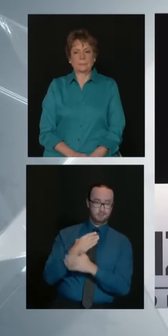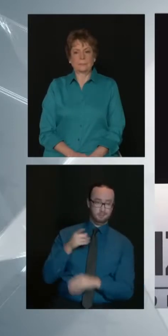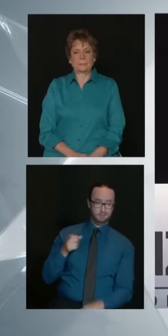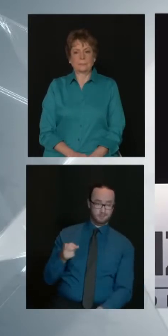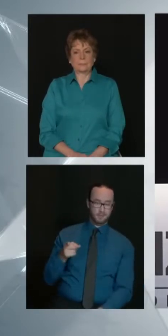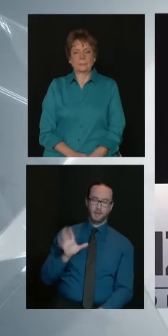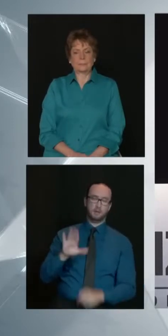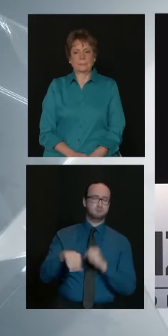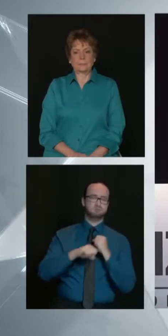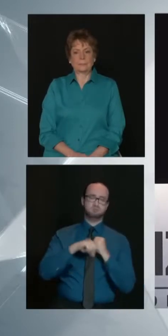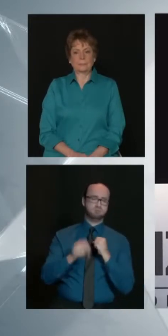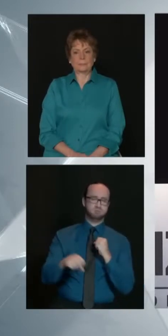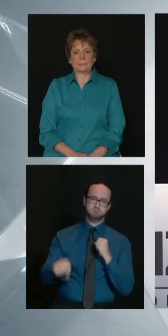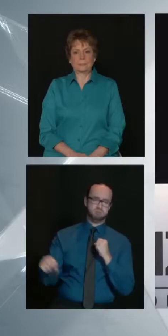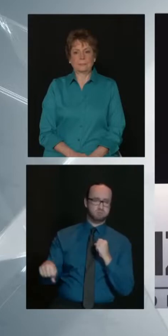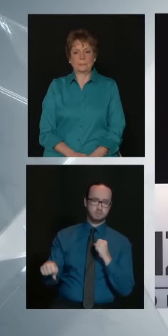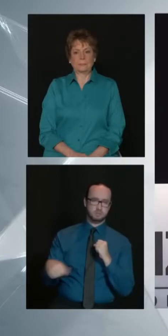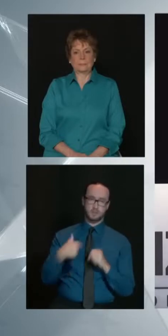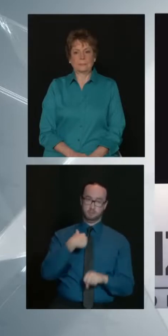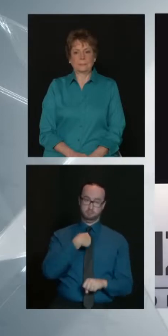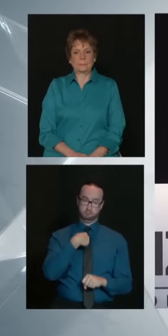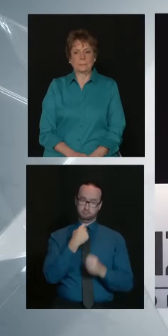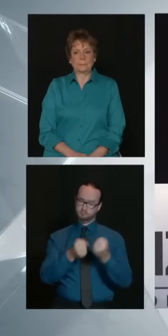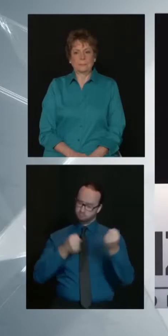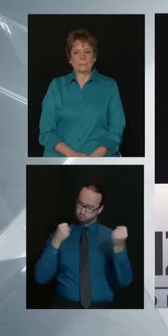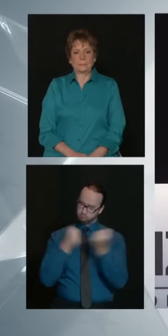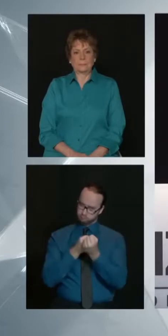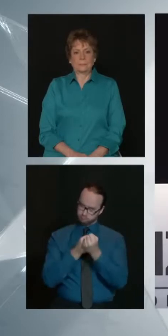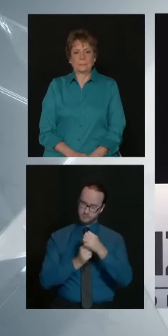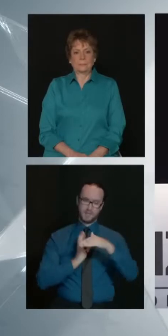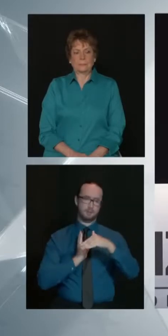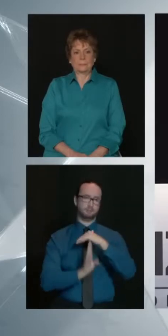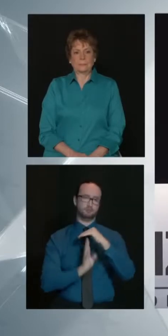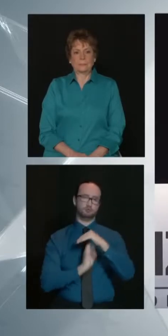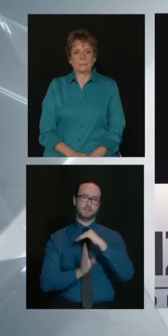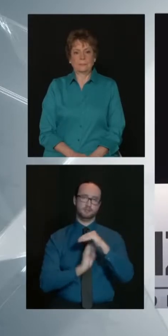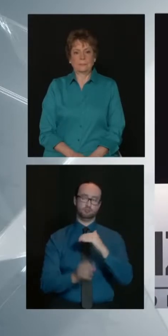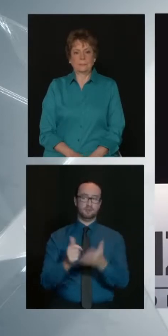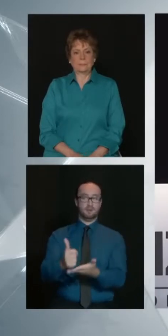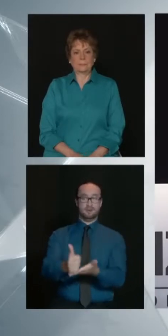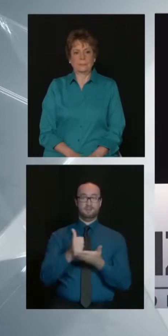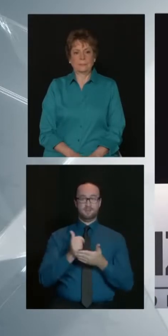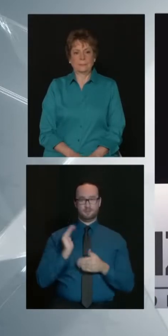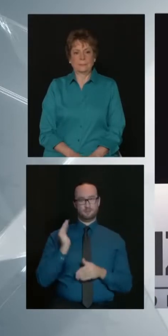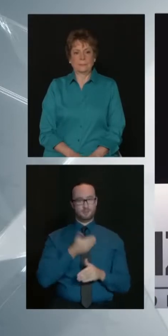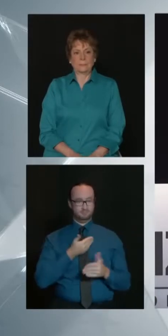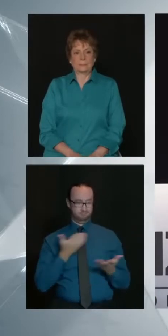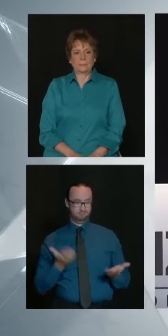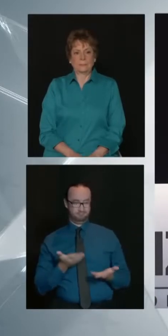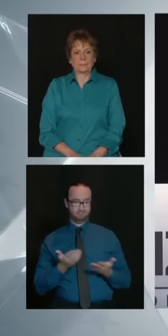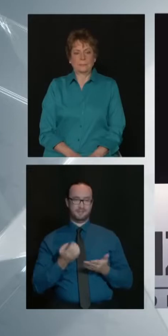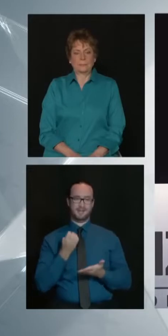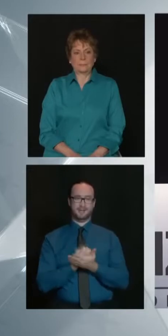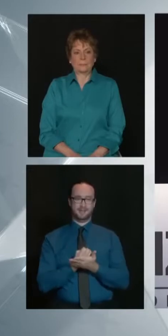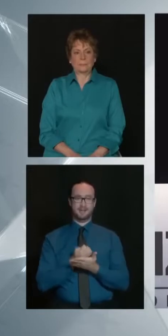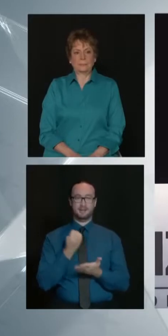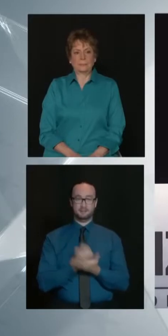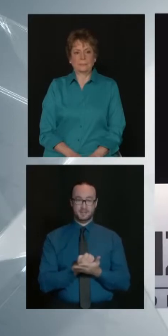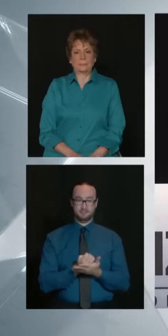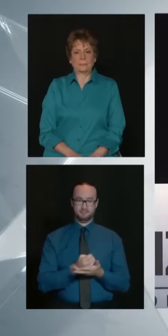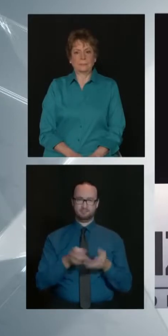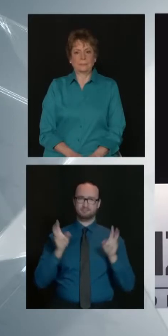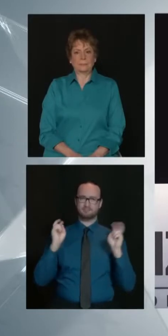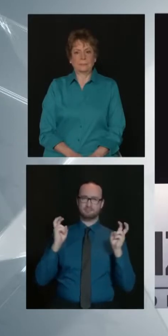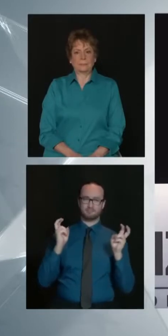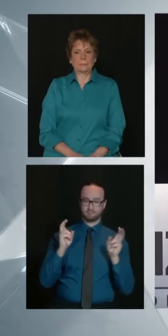It's good for America. It helps our economy. We've got demographic issues as well. We need more younger workers. Can you imagine